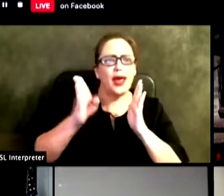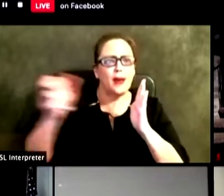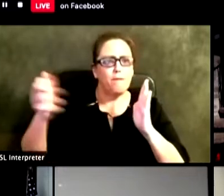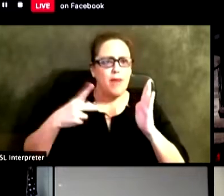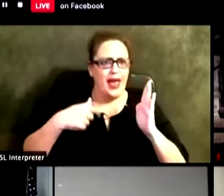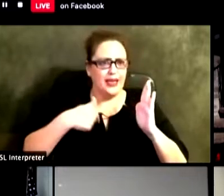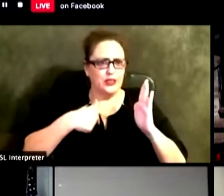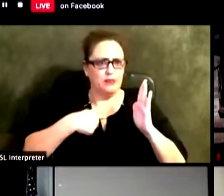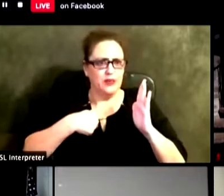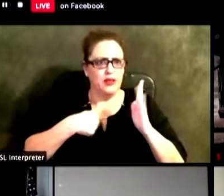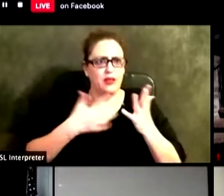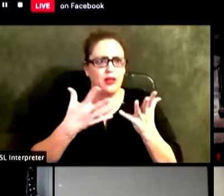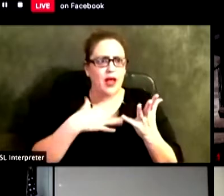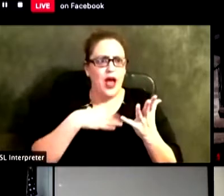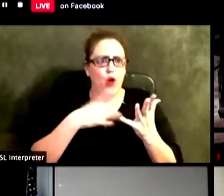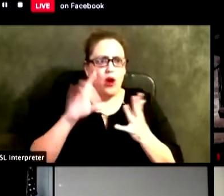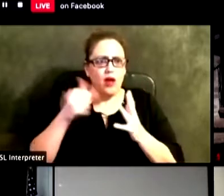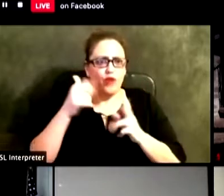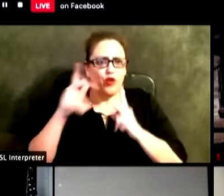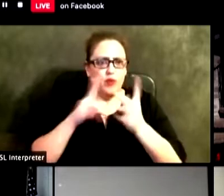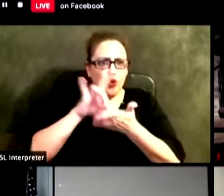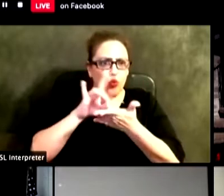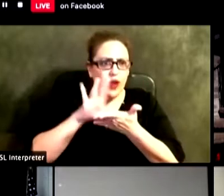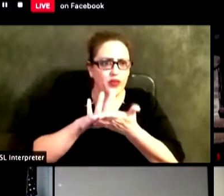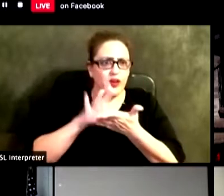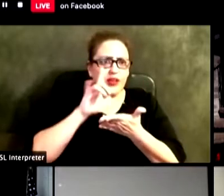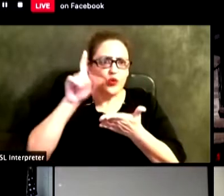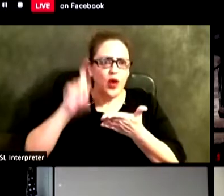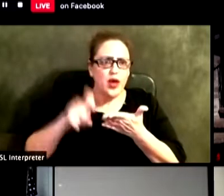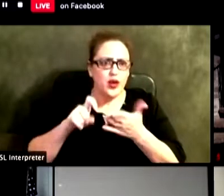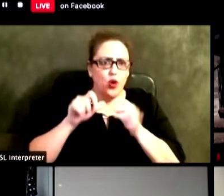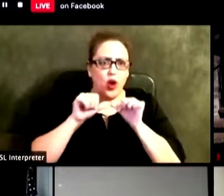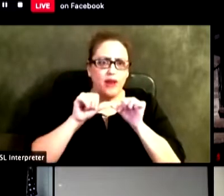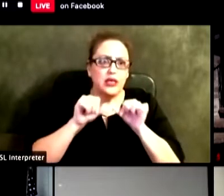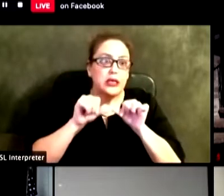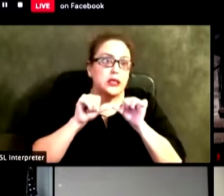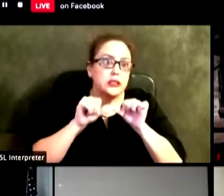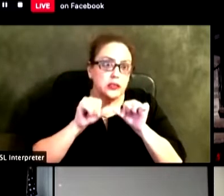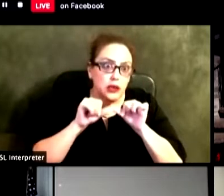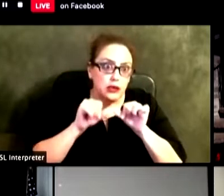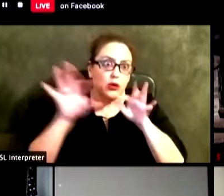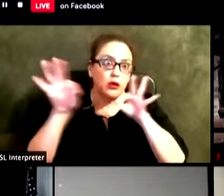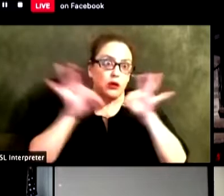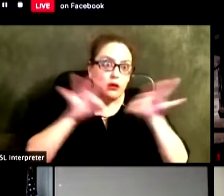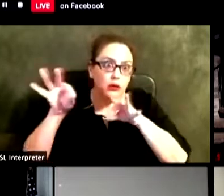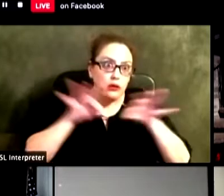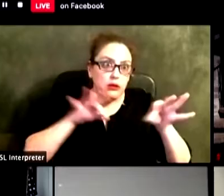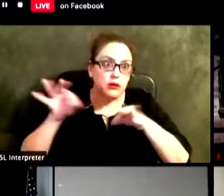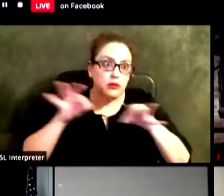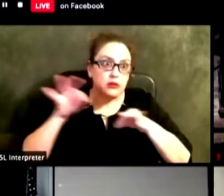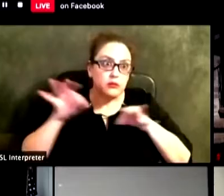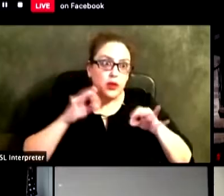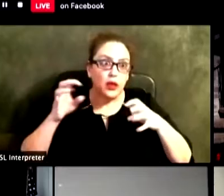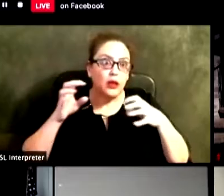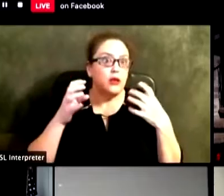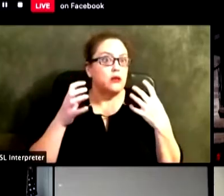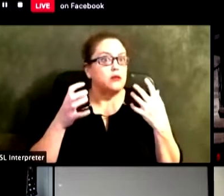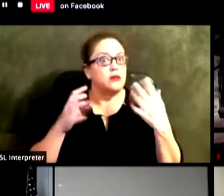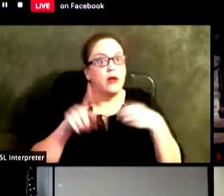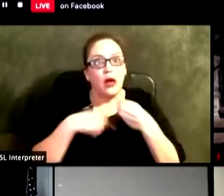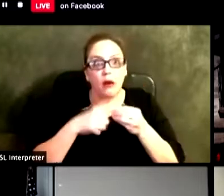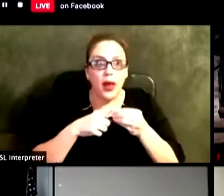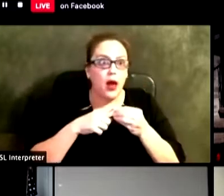not continuously having to contribute emotional currency to become more trauma-informed, because y'all